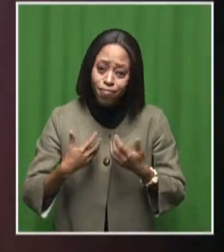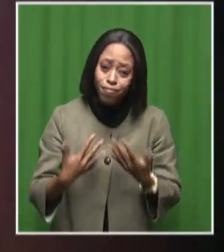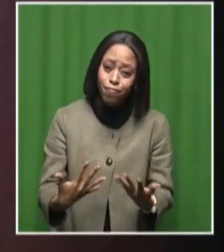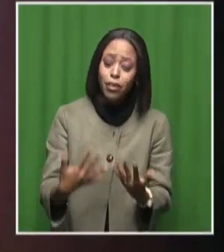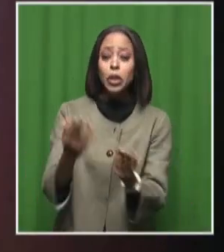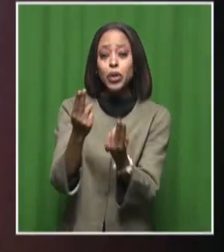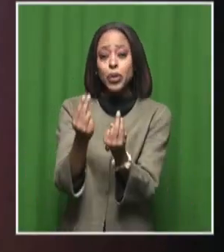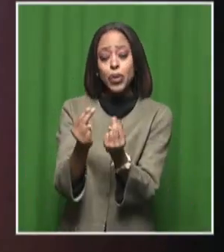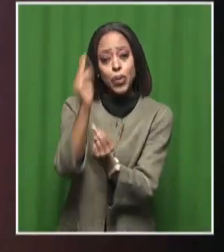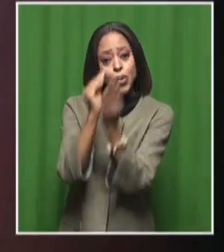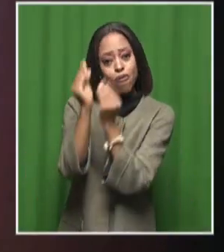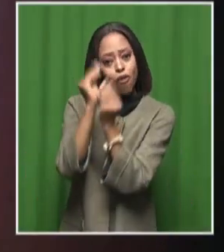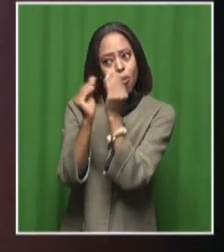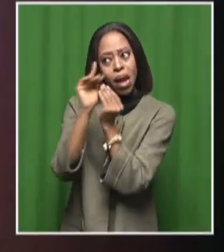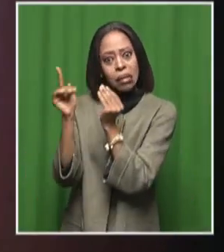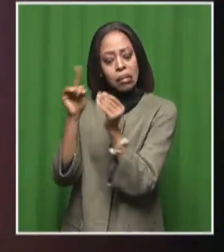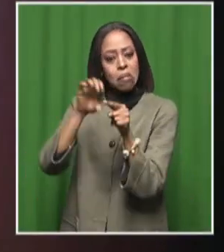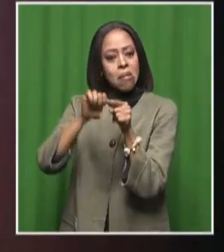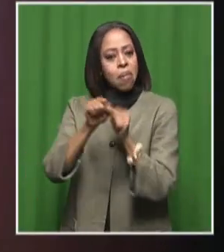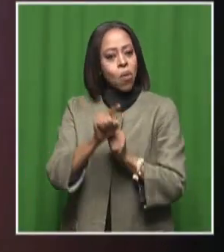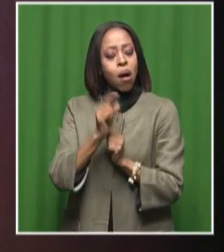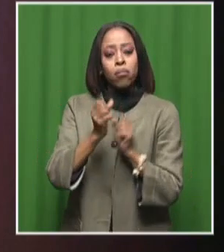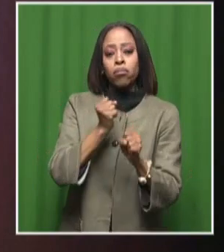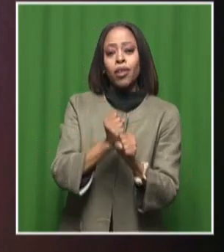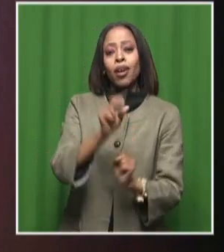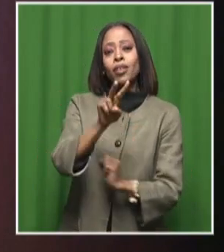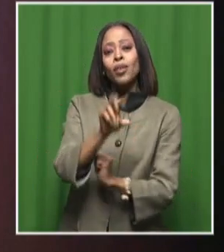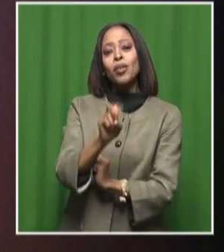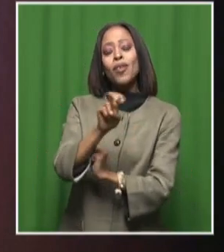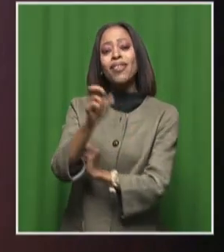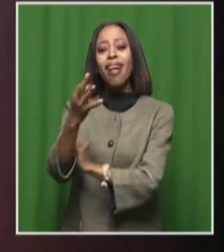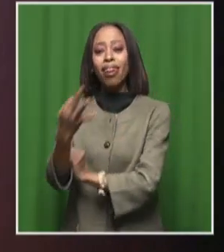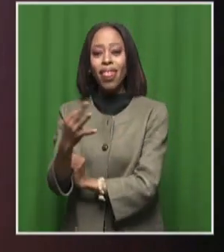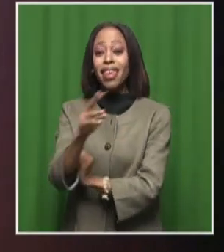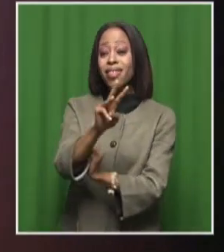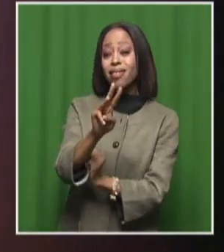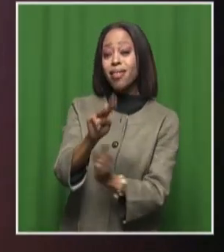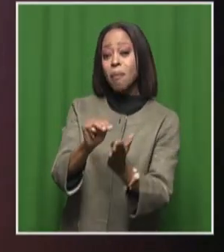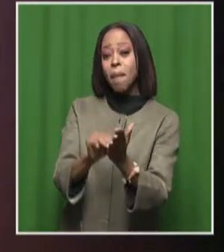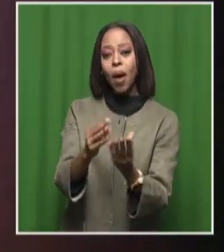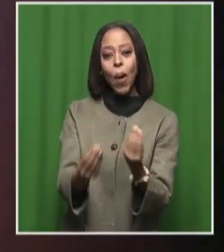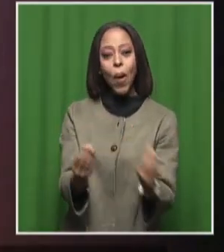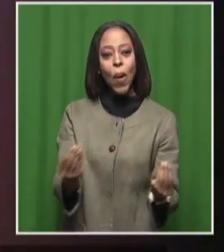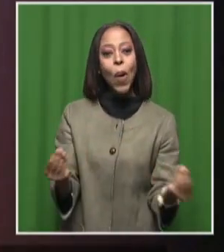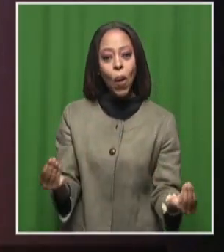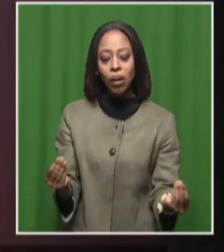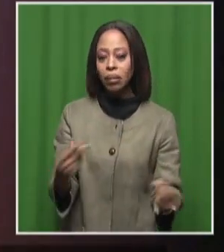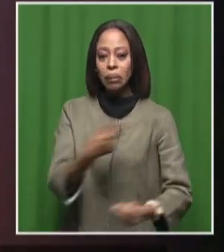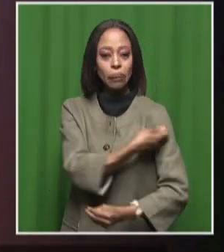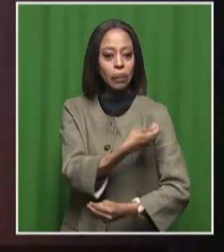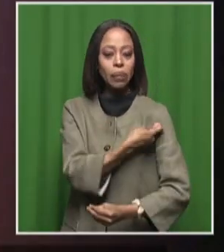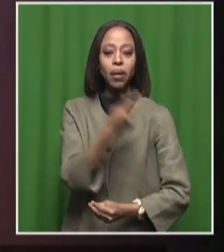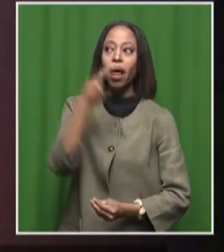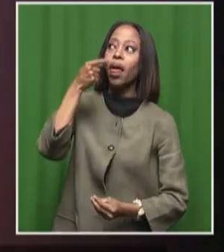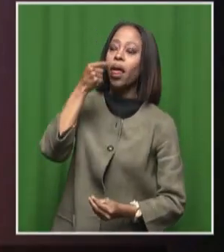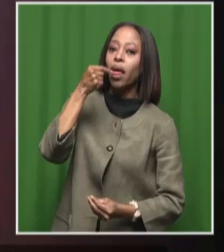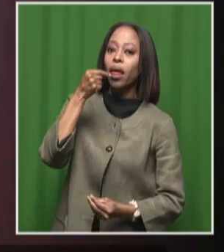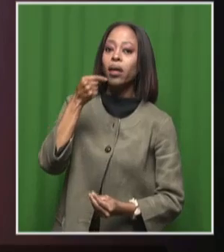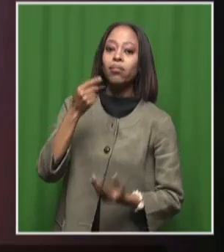New data reveals that in 2023, nearly 3 million children globally are either under-vaccinated or